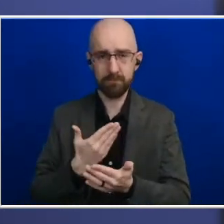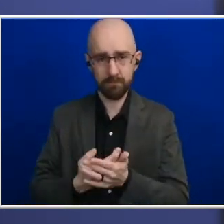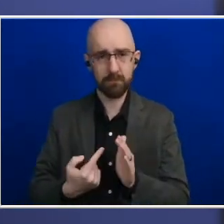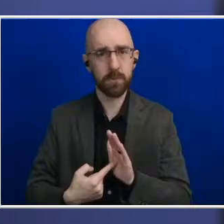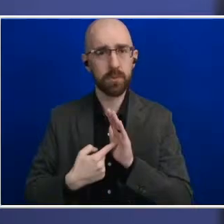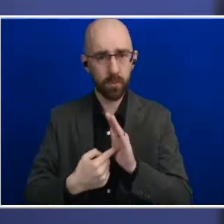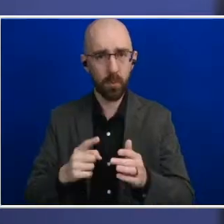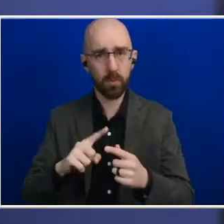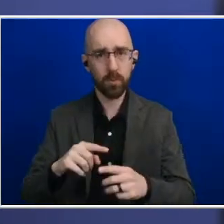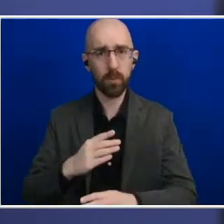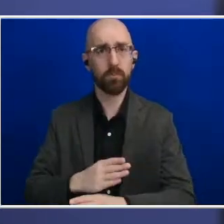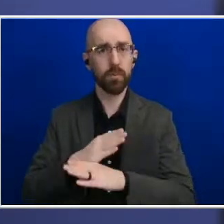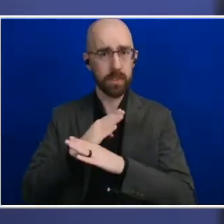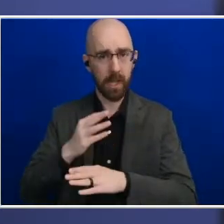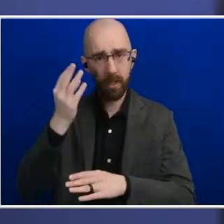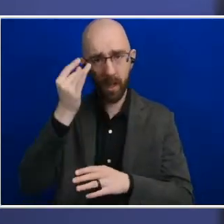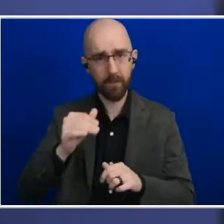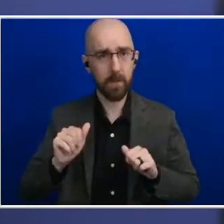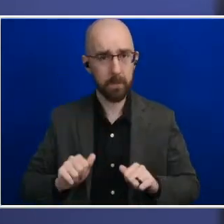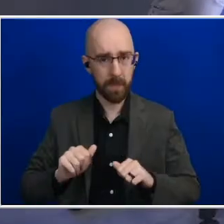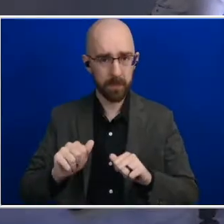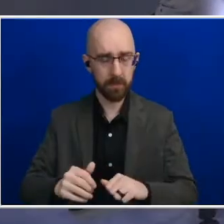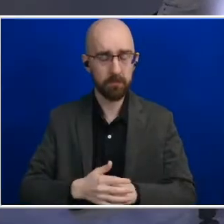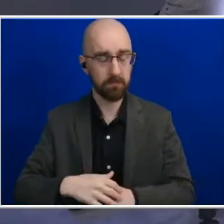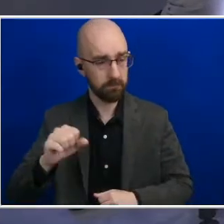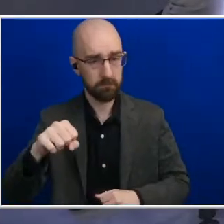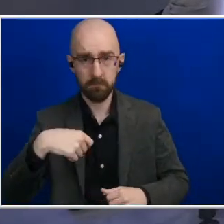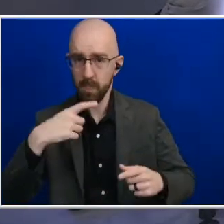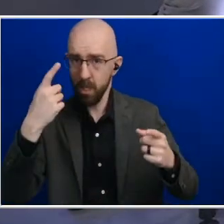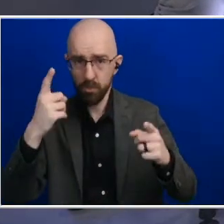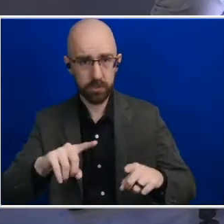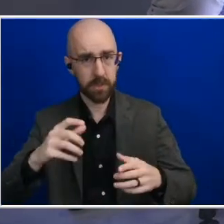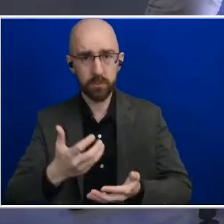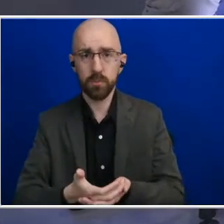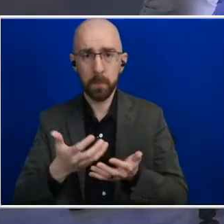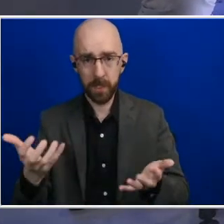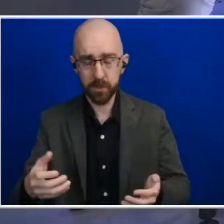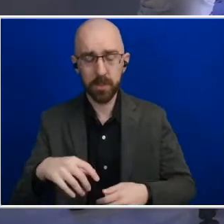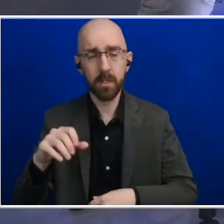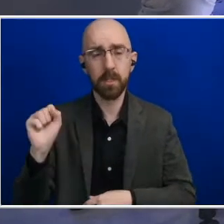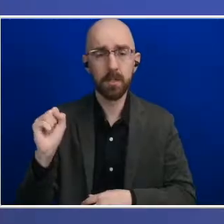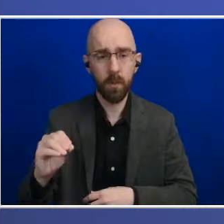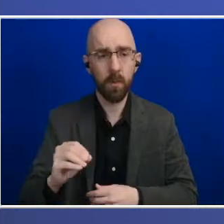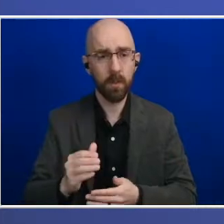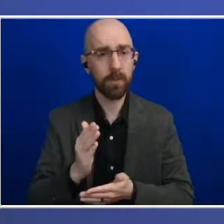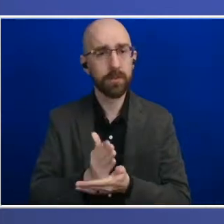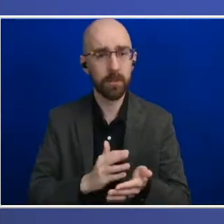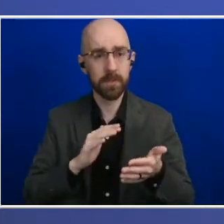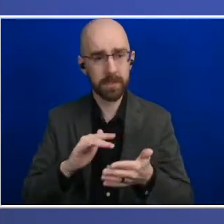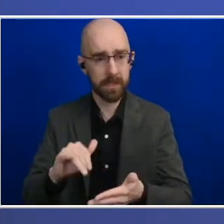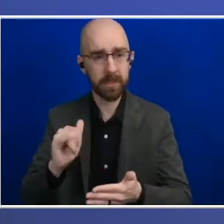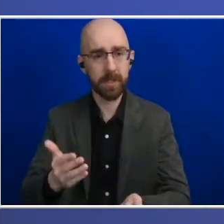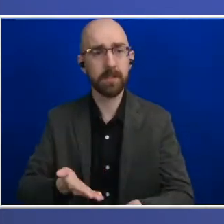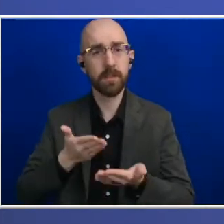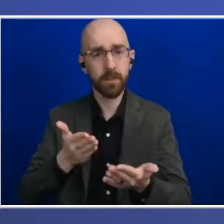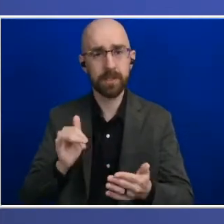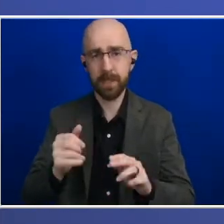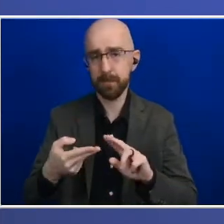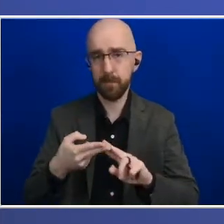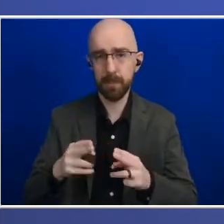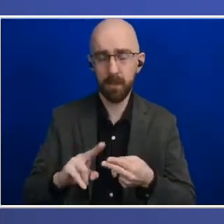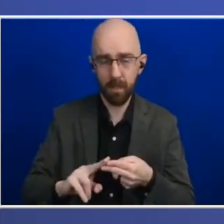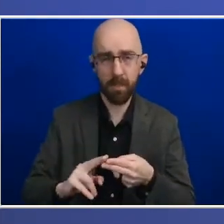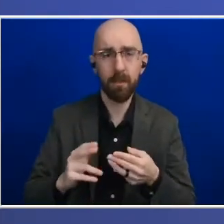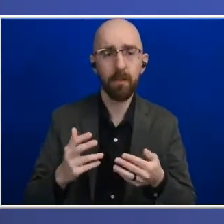ability as you age. Yes, I agree with that, John, so much. So there are some studies that suggest that these puzzles